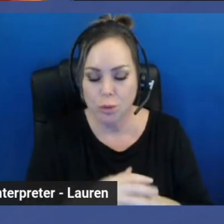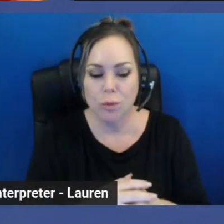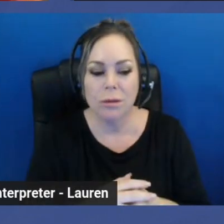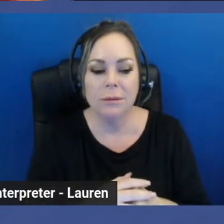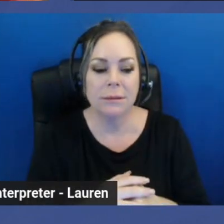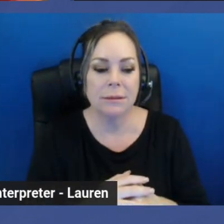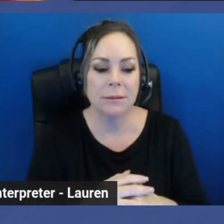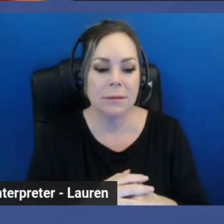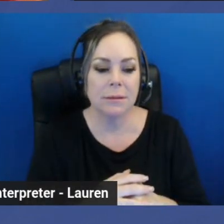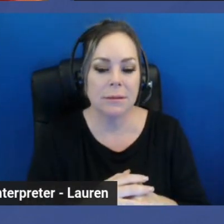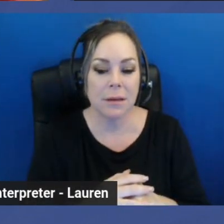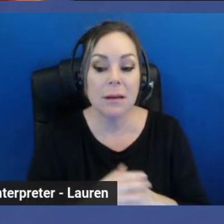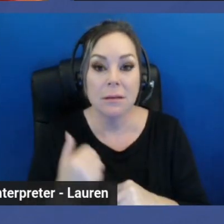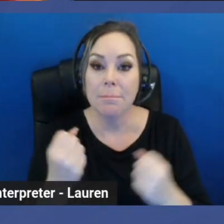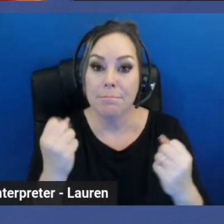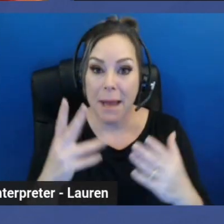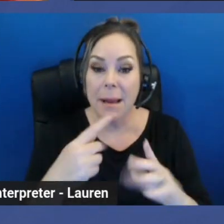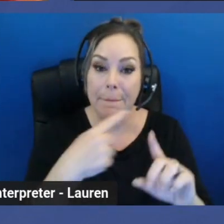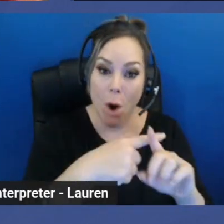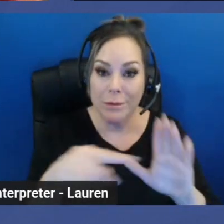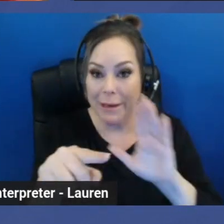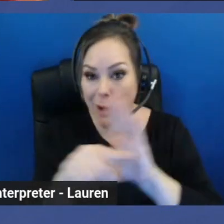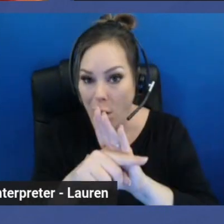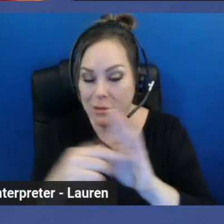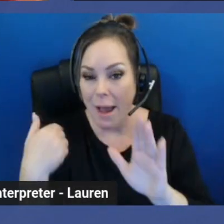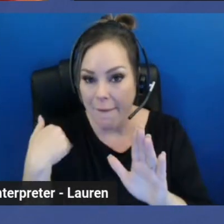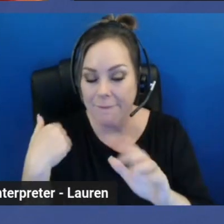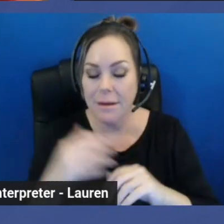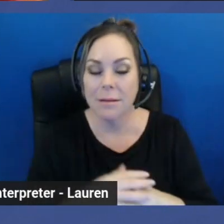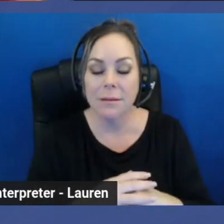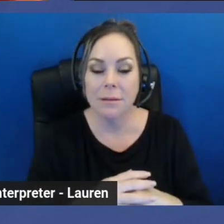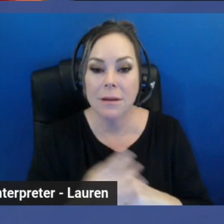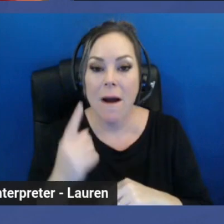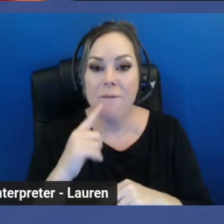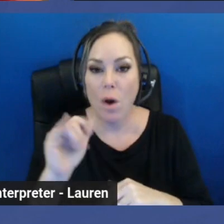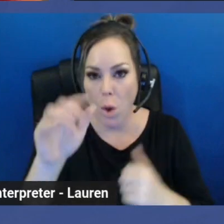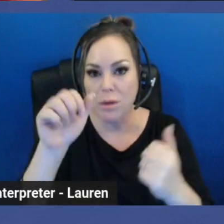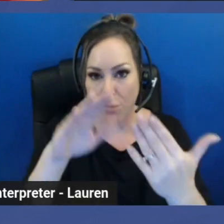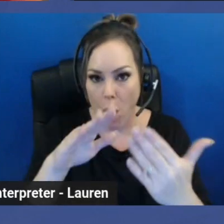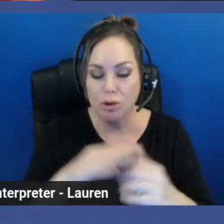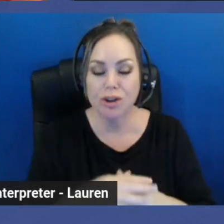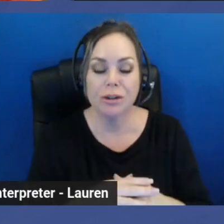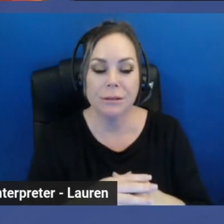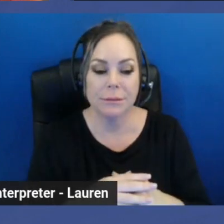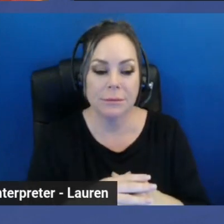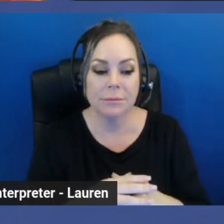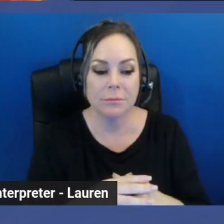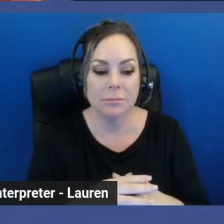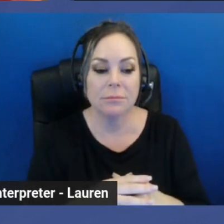There are a lot of pros and cons to those approaches, and we